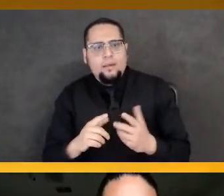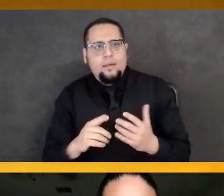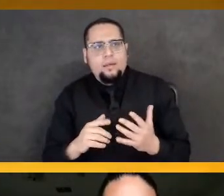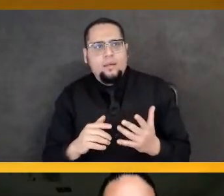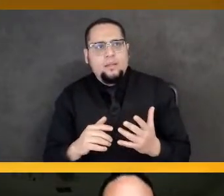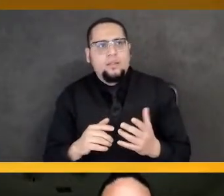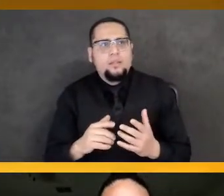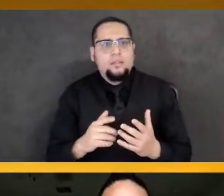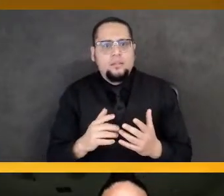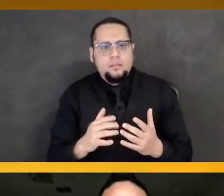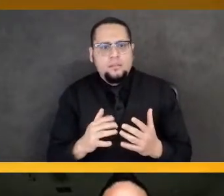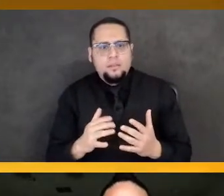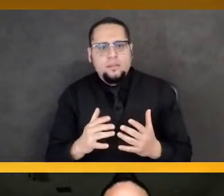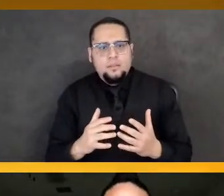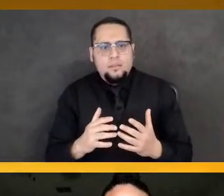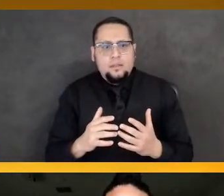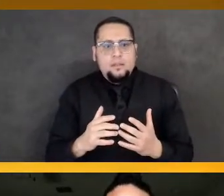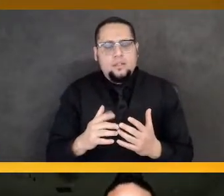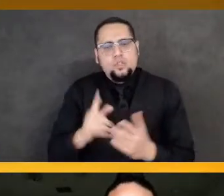always to walk with